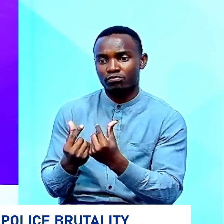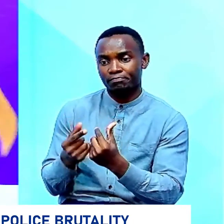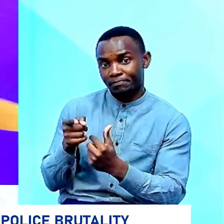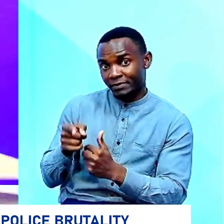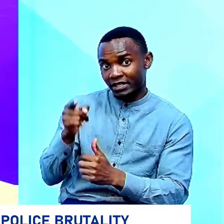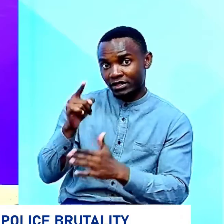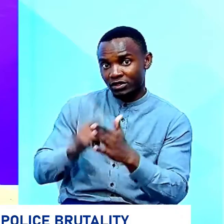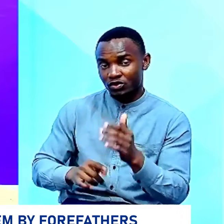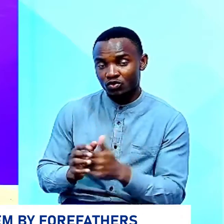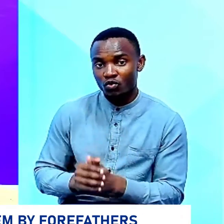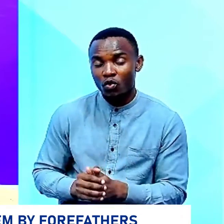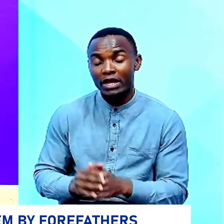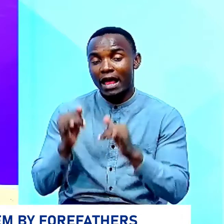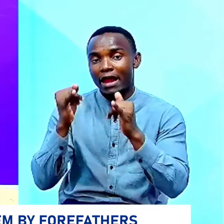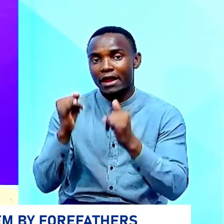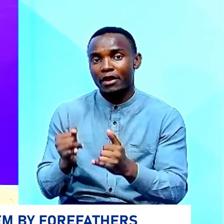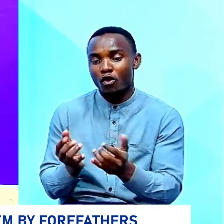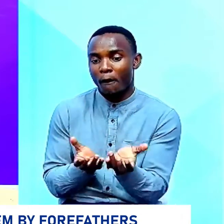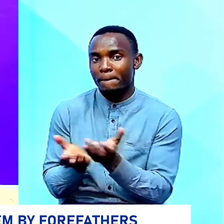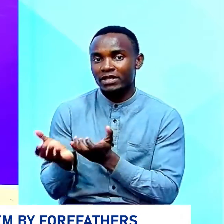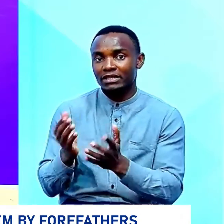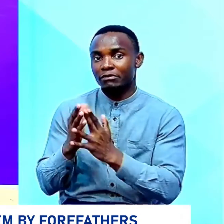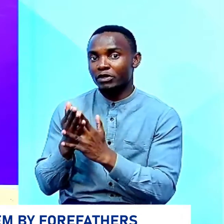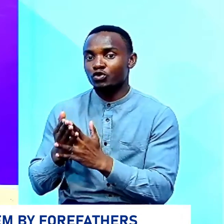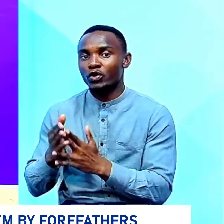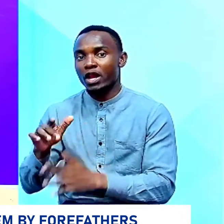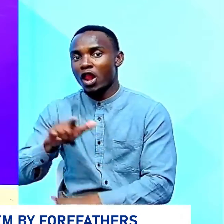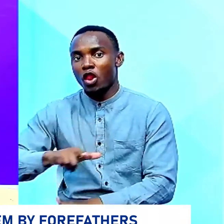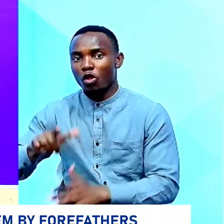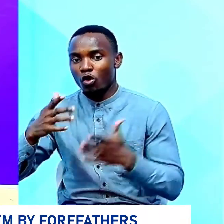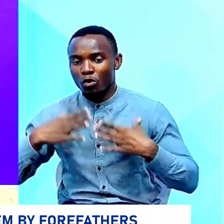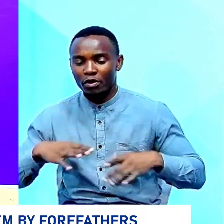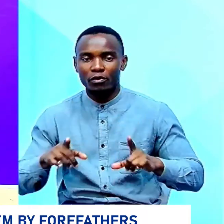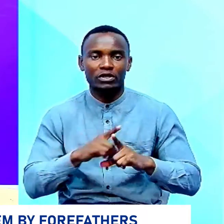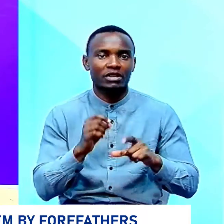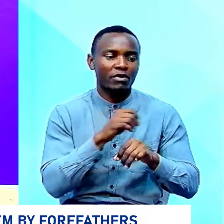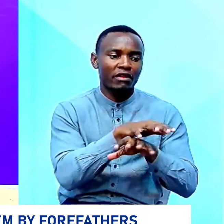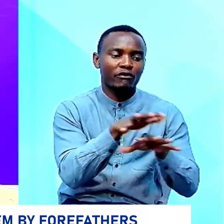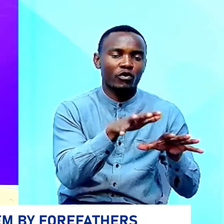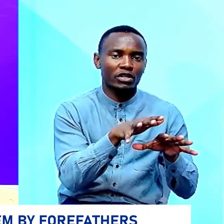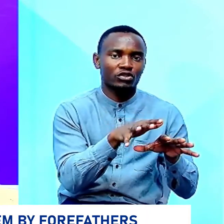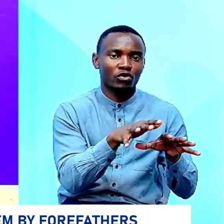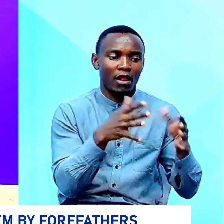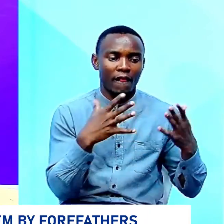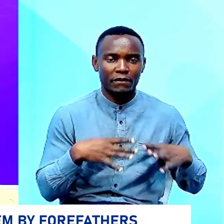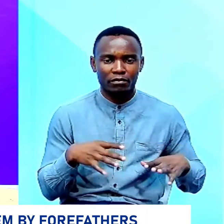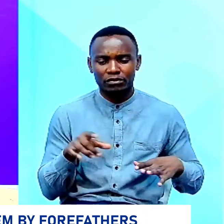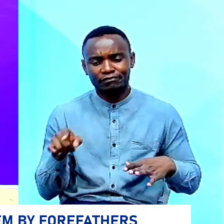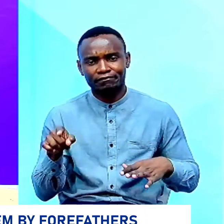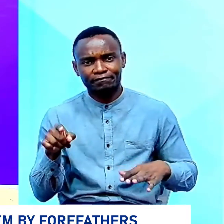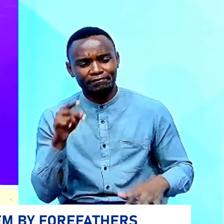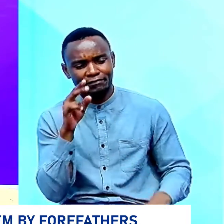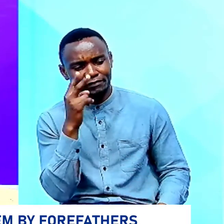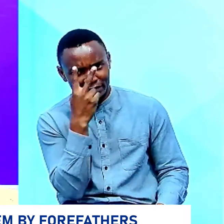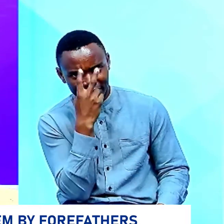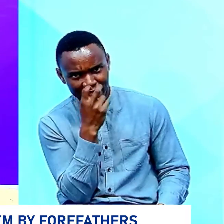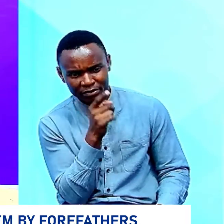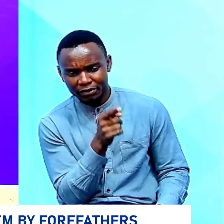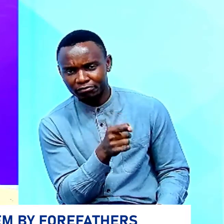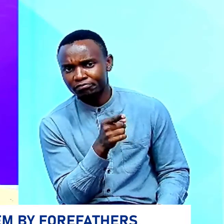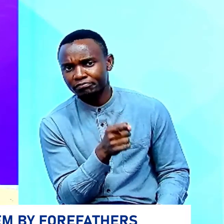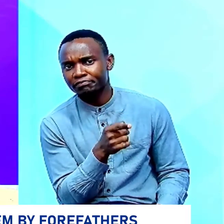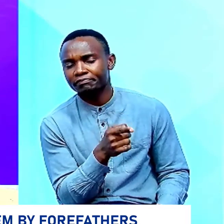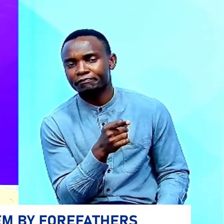between locals and influential individuals who the residents are suspecting to